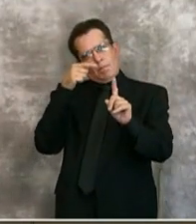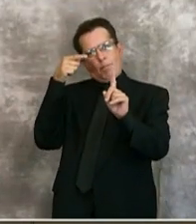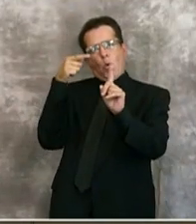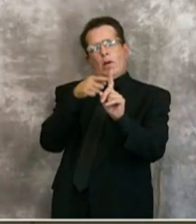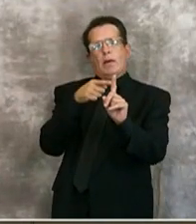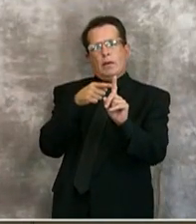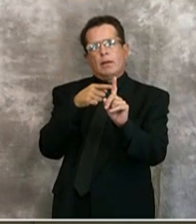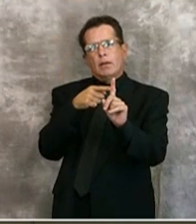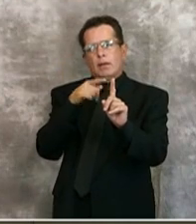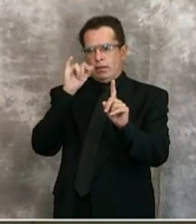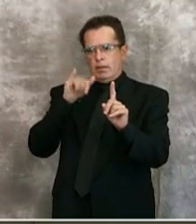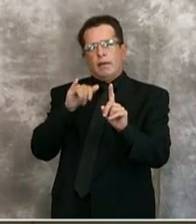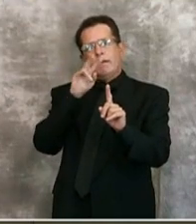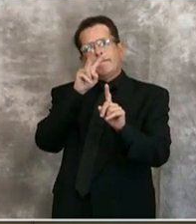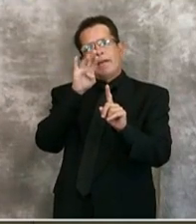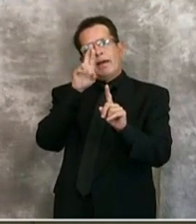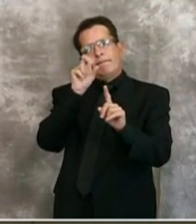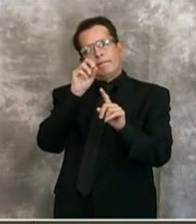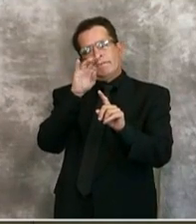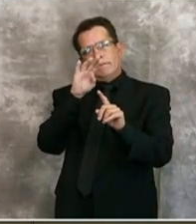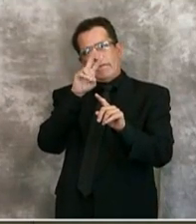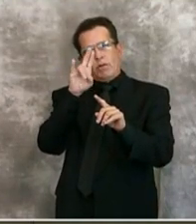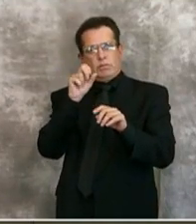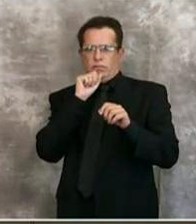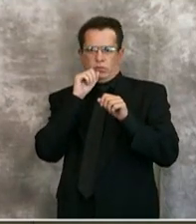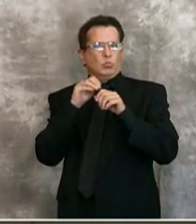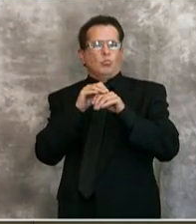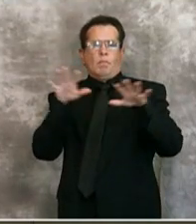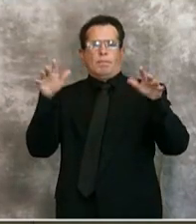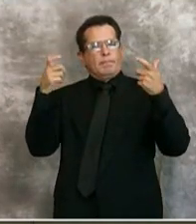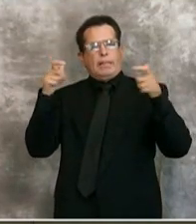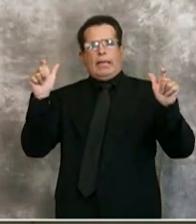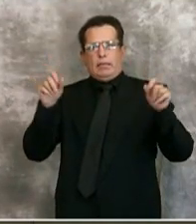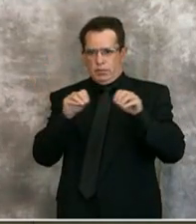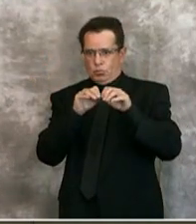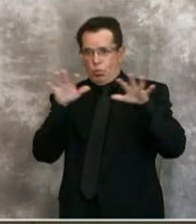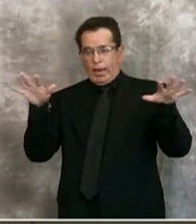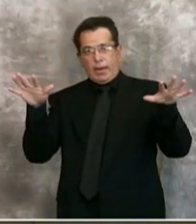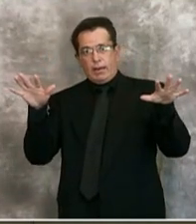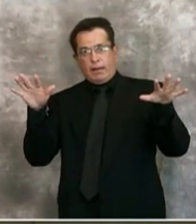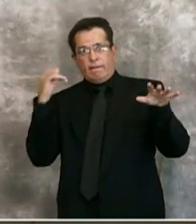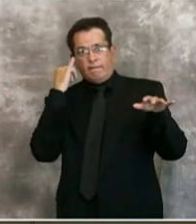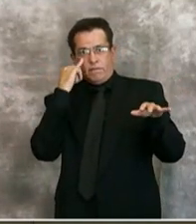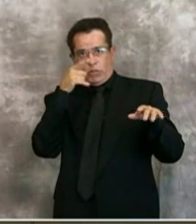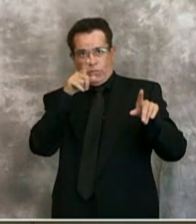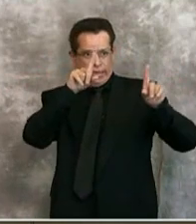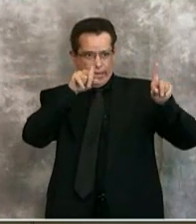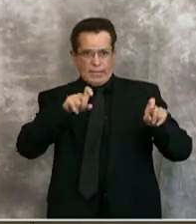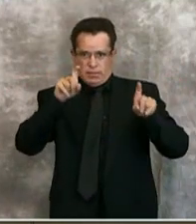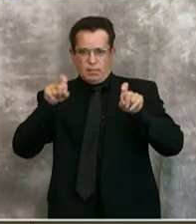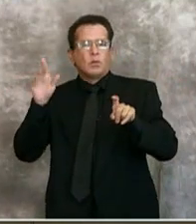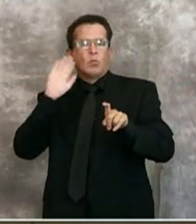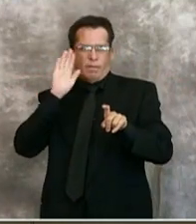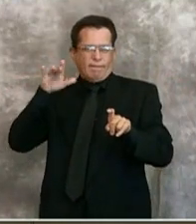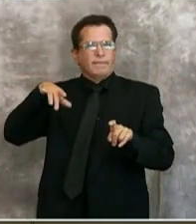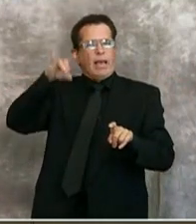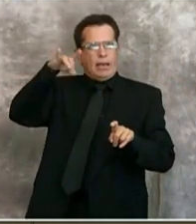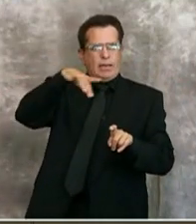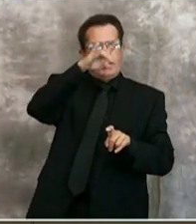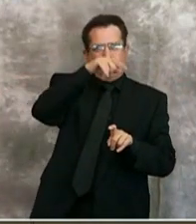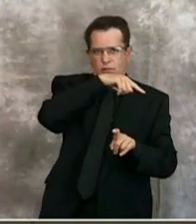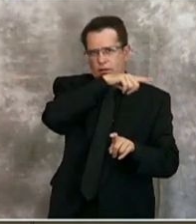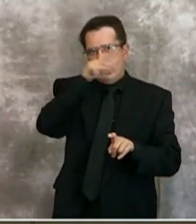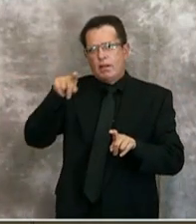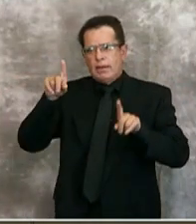is widespread. Whether you test, you will still have widespread distribution.